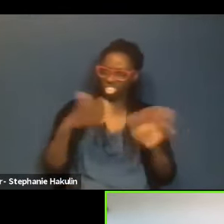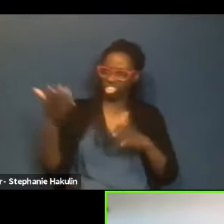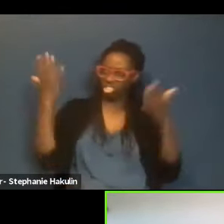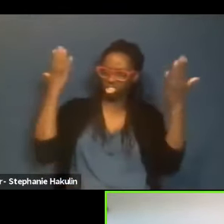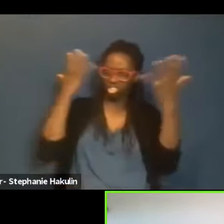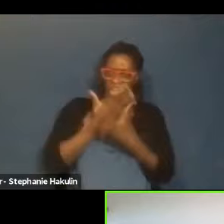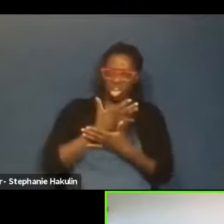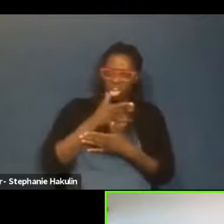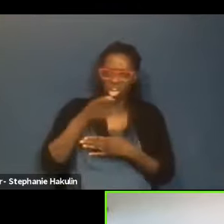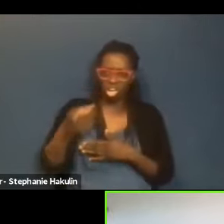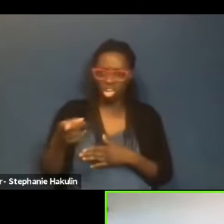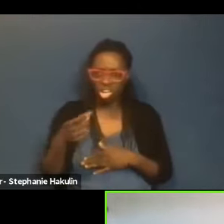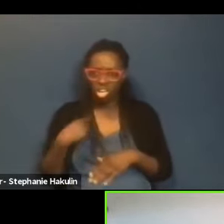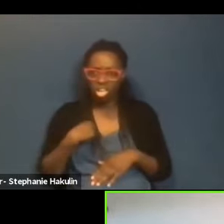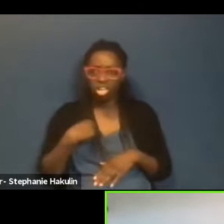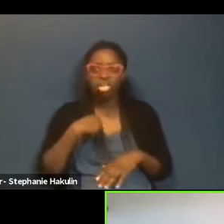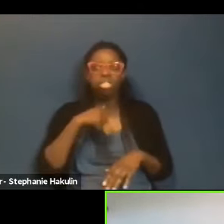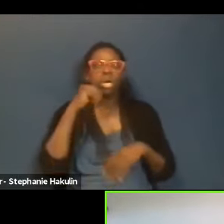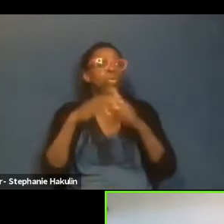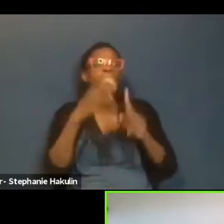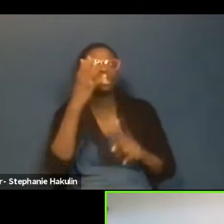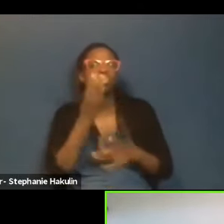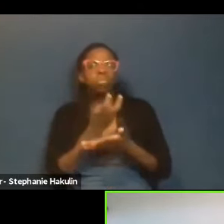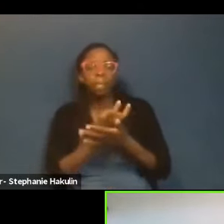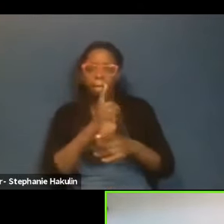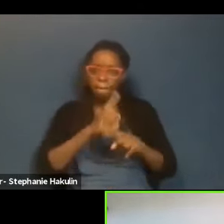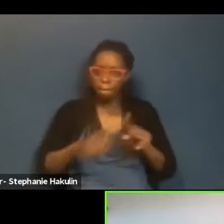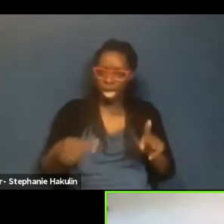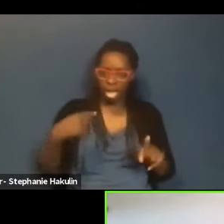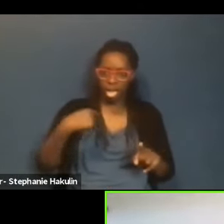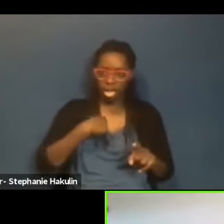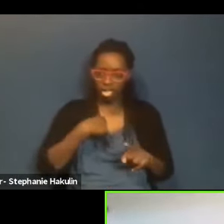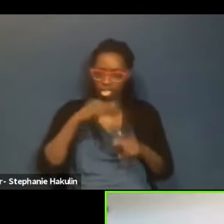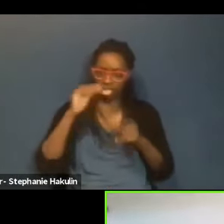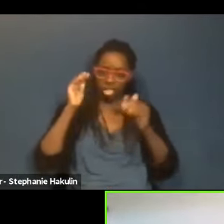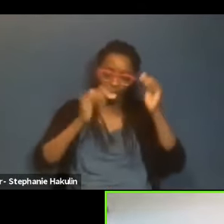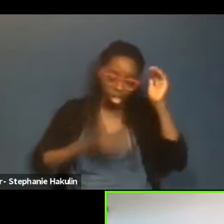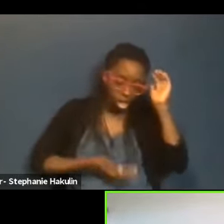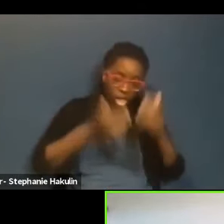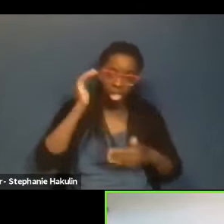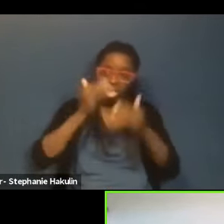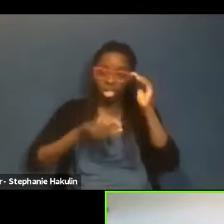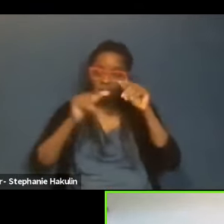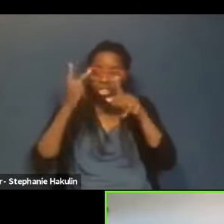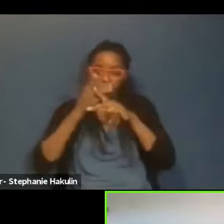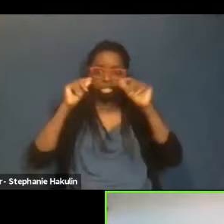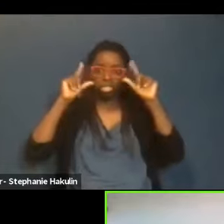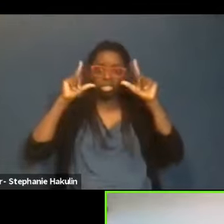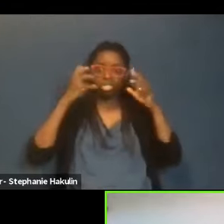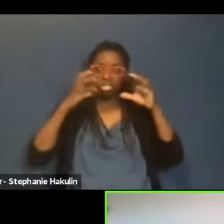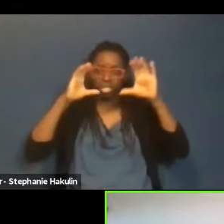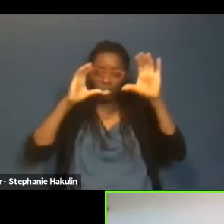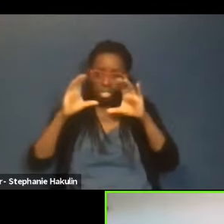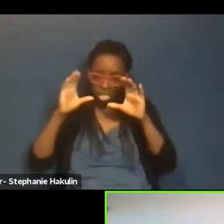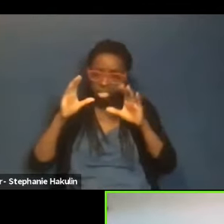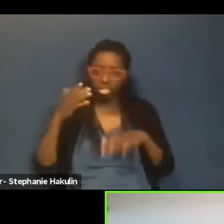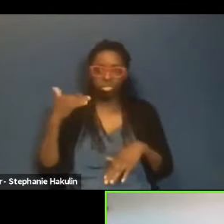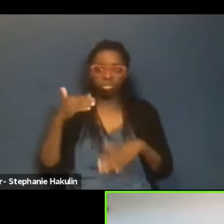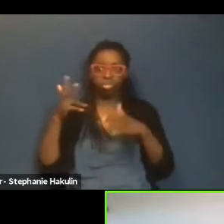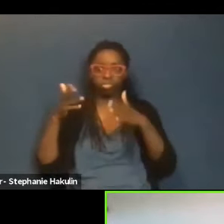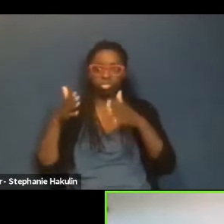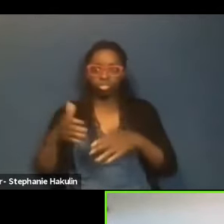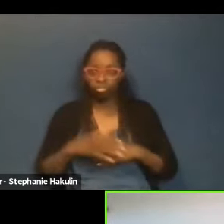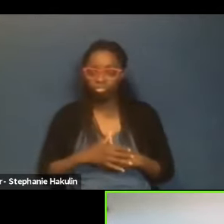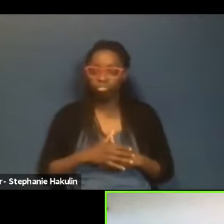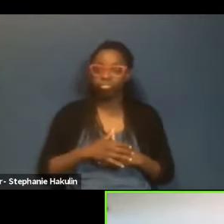mine. You are sleepy and I am 3/5 alive. Igberam Dinala, I pray to God I don't close my